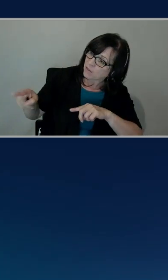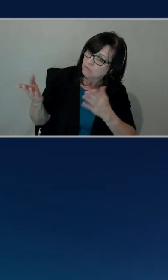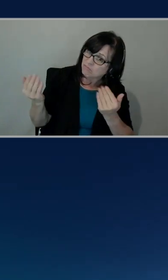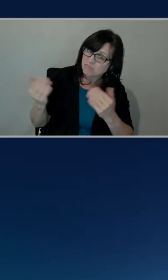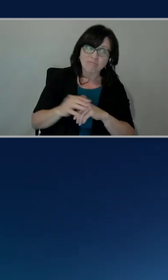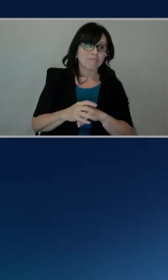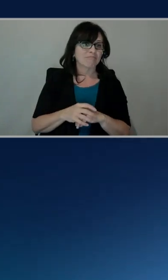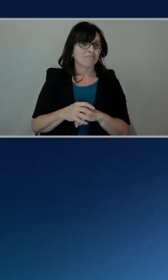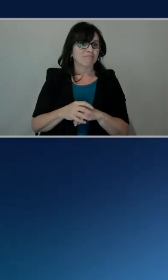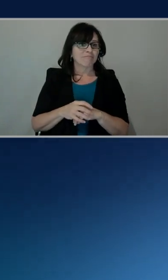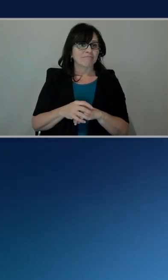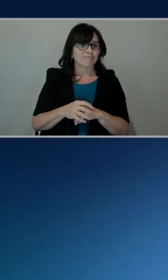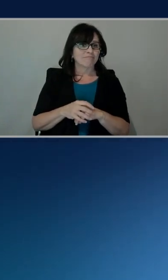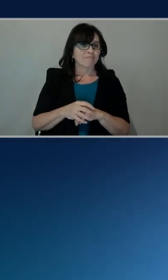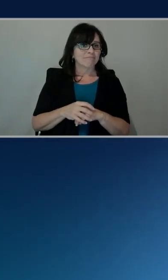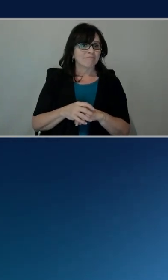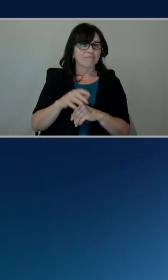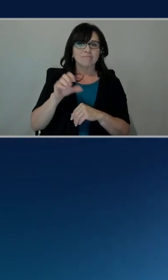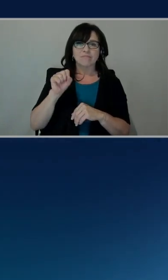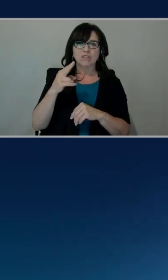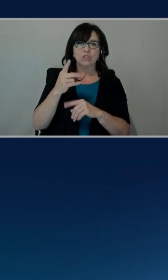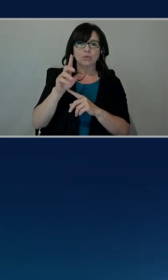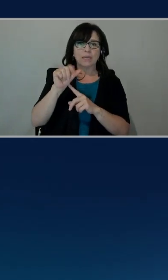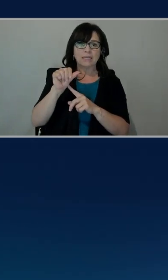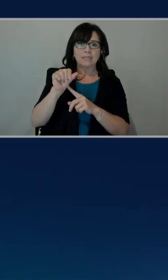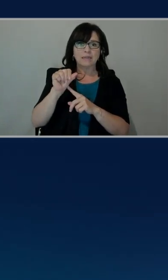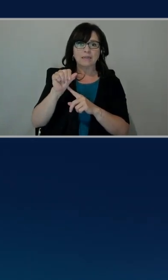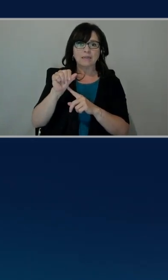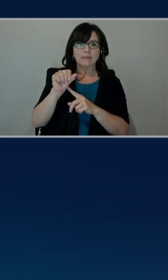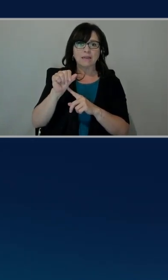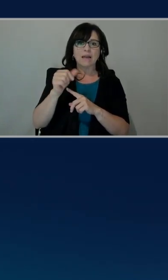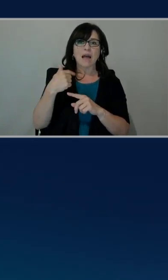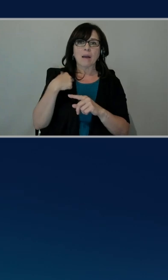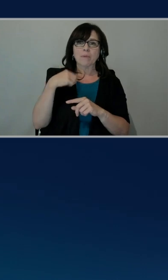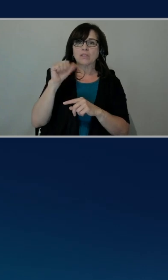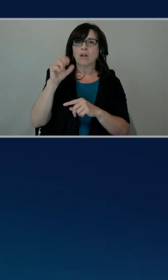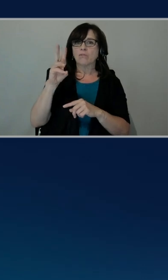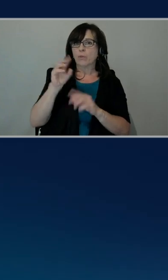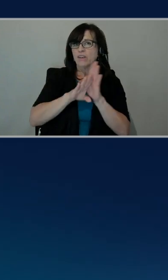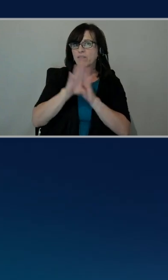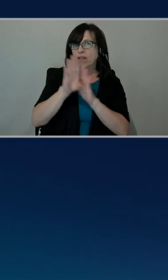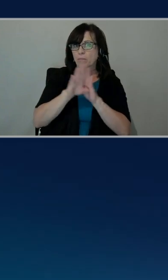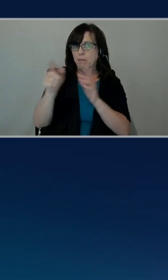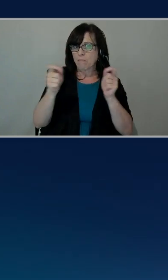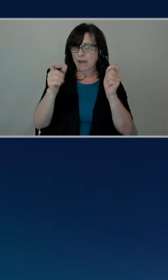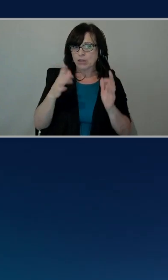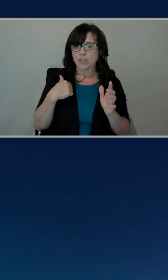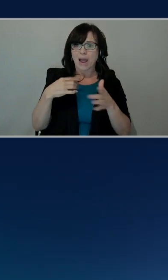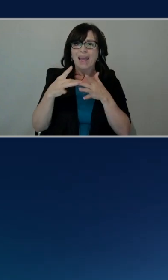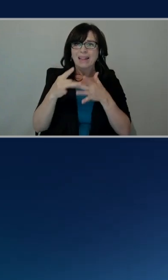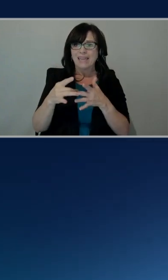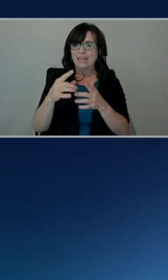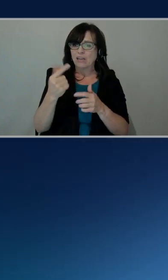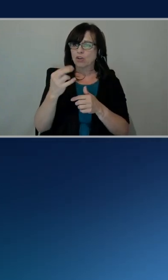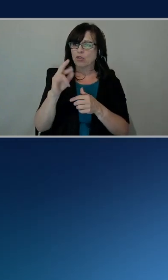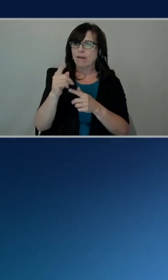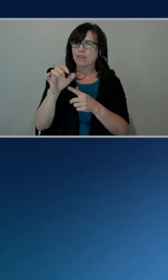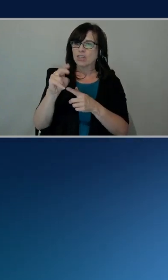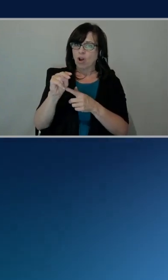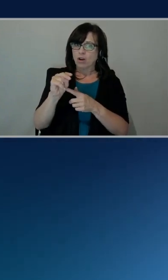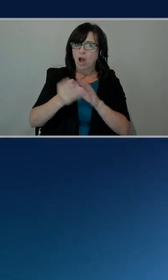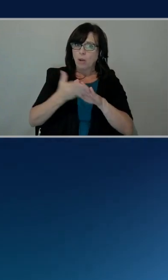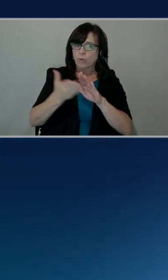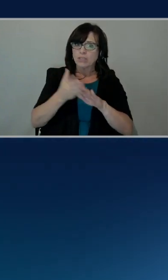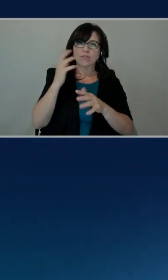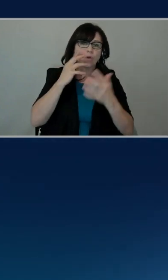please? Yeah, sure. I'm Sunita Nadampalli. I'm a software development manager. I lead the Graviton optimizations for machine learning and